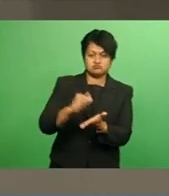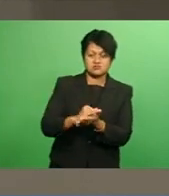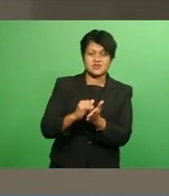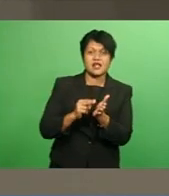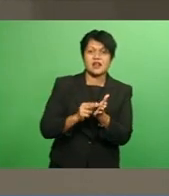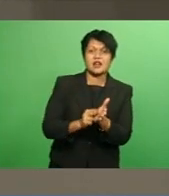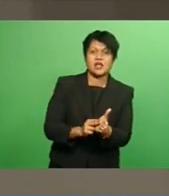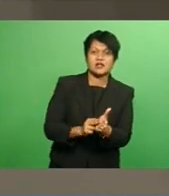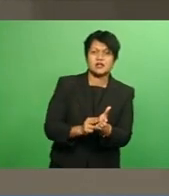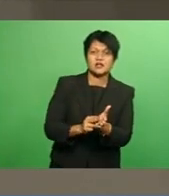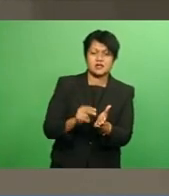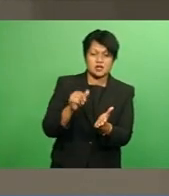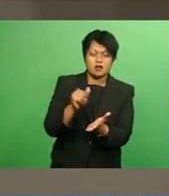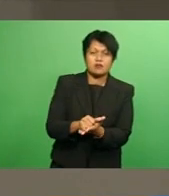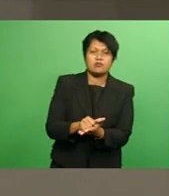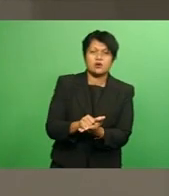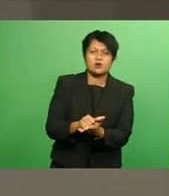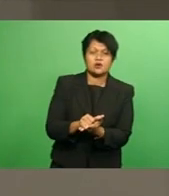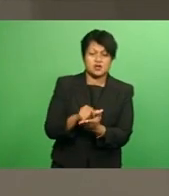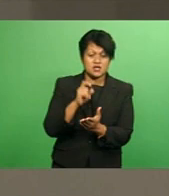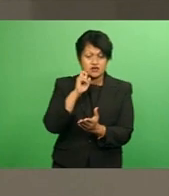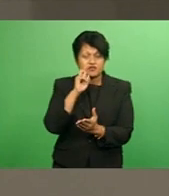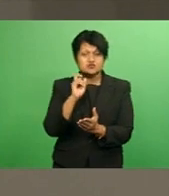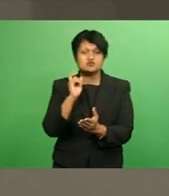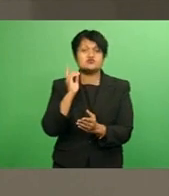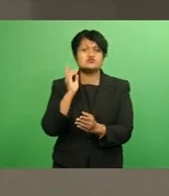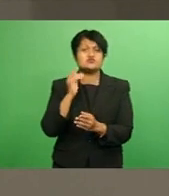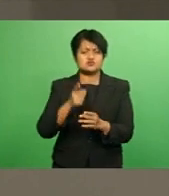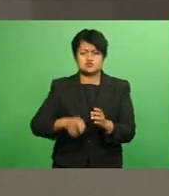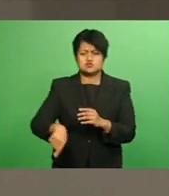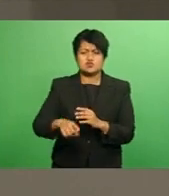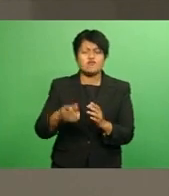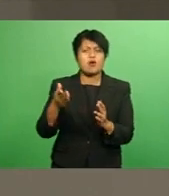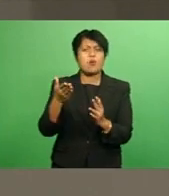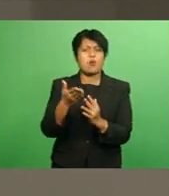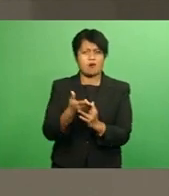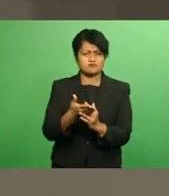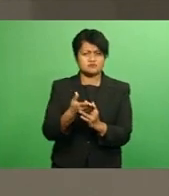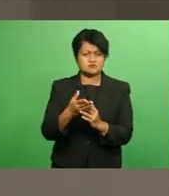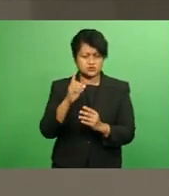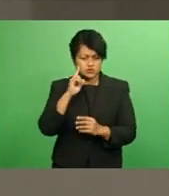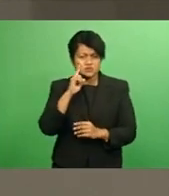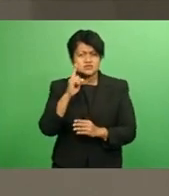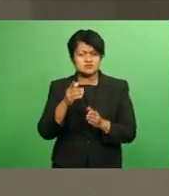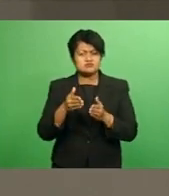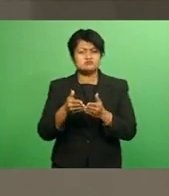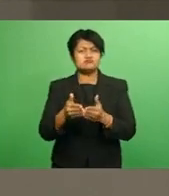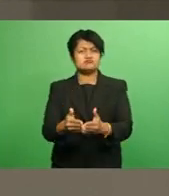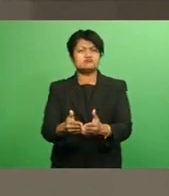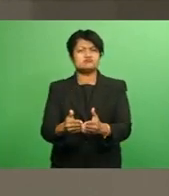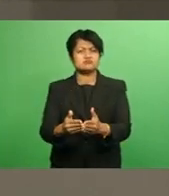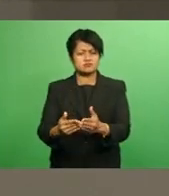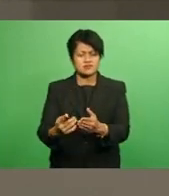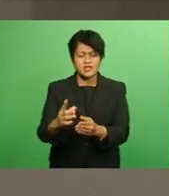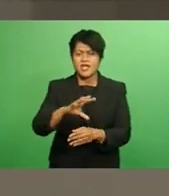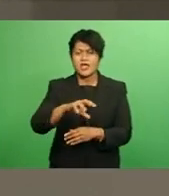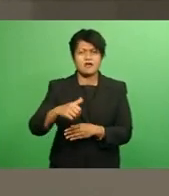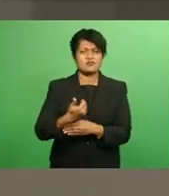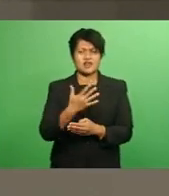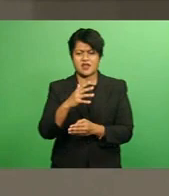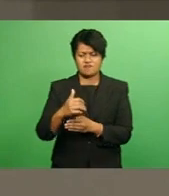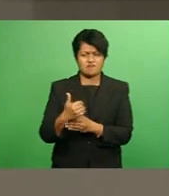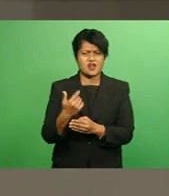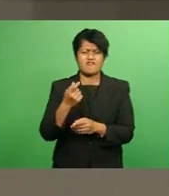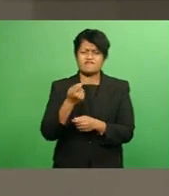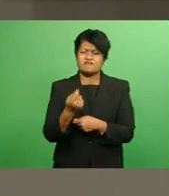And if you see the Silver Wharf every day, you'll see the ships coming in every day. You've got the merchant ships, you've got the fishing vessels,